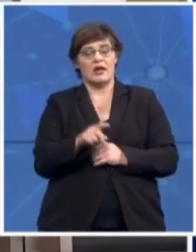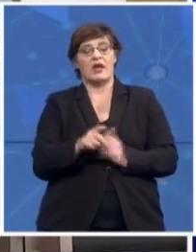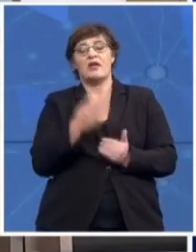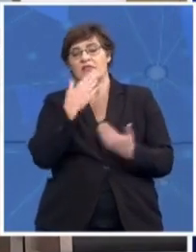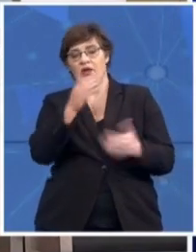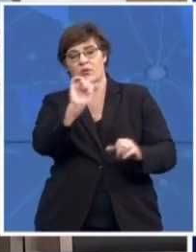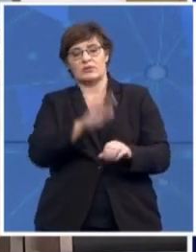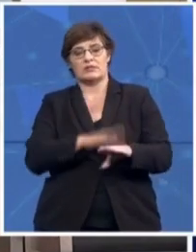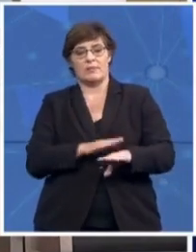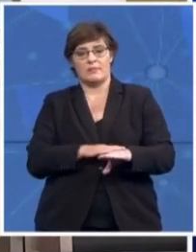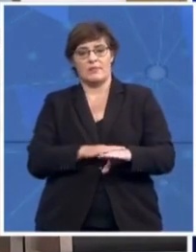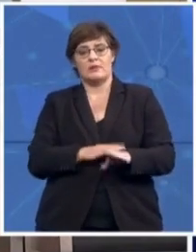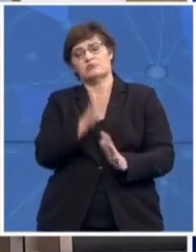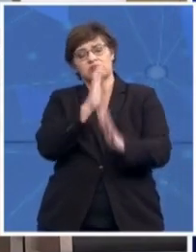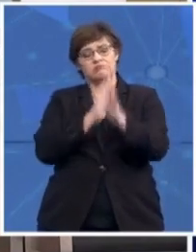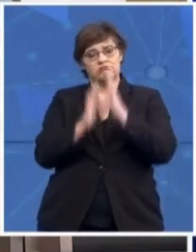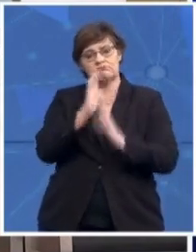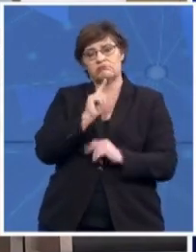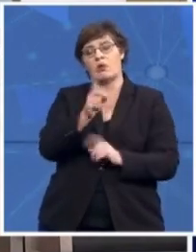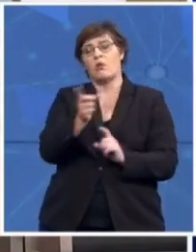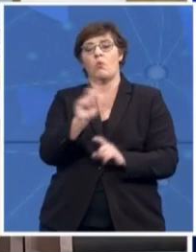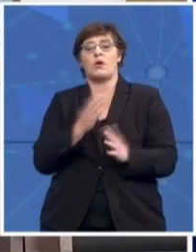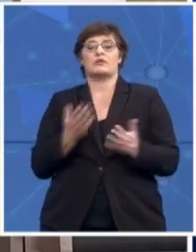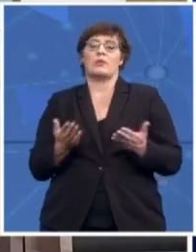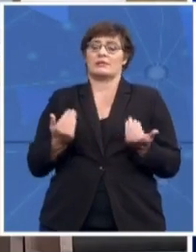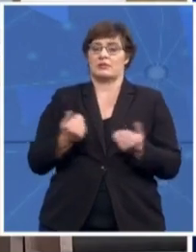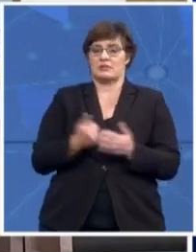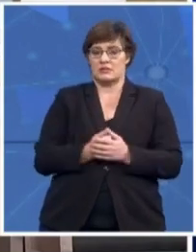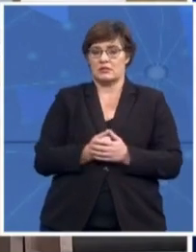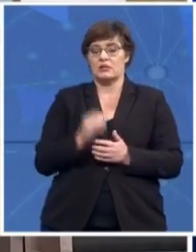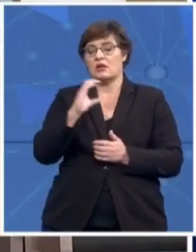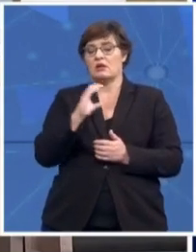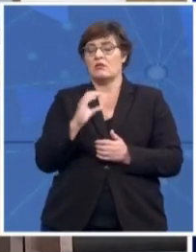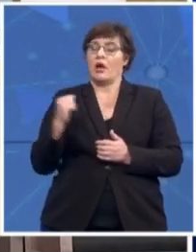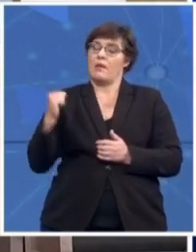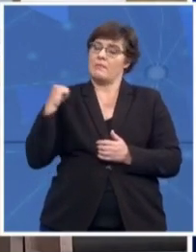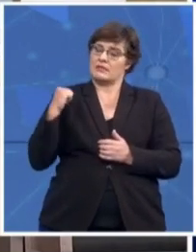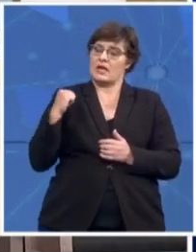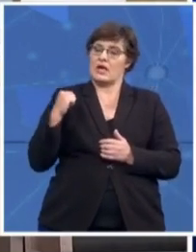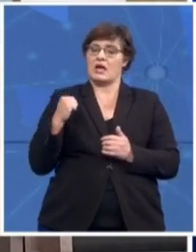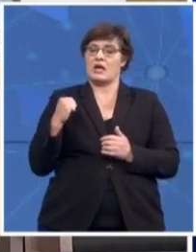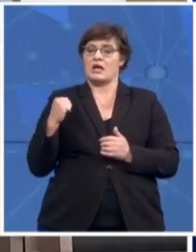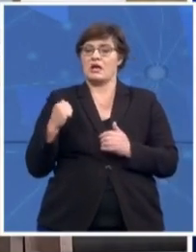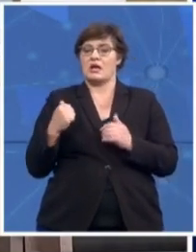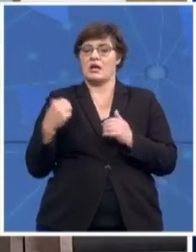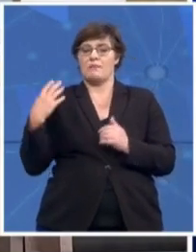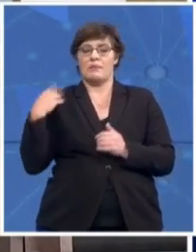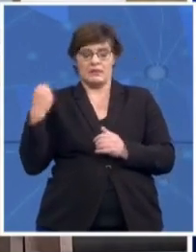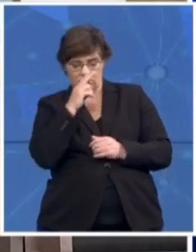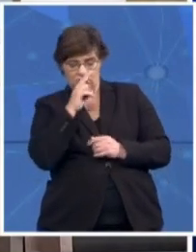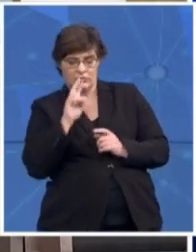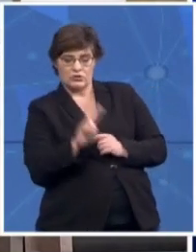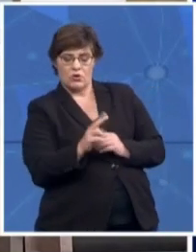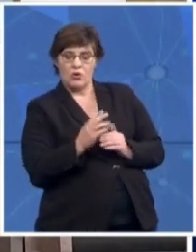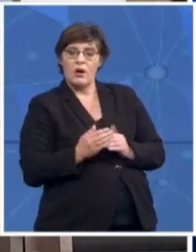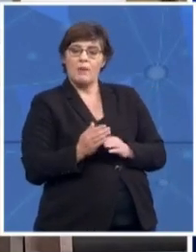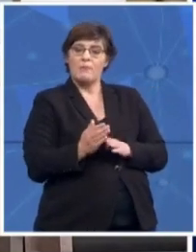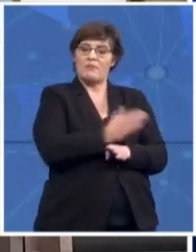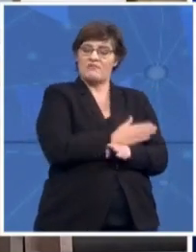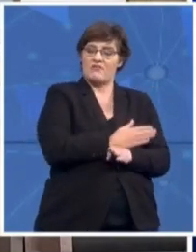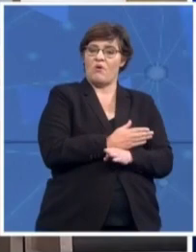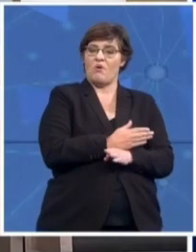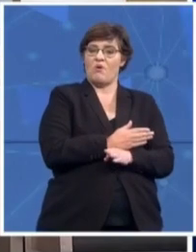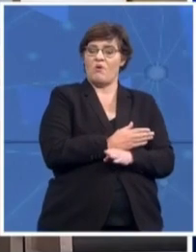what can we expect? We saw the Cogta minister yesterday in the area ahead of the president with regards to this